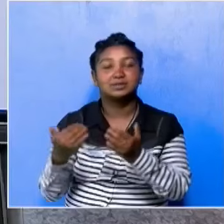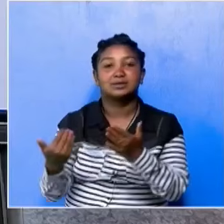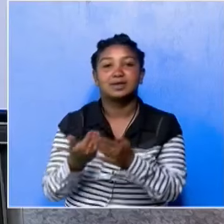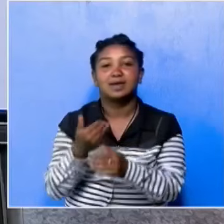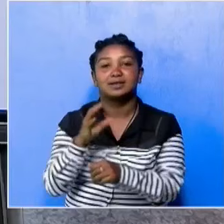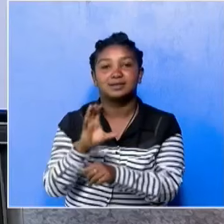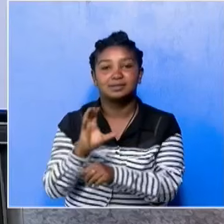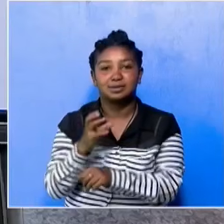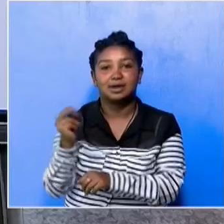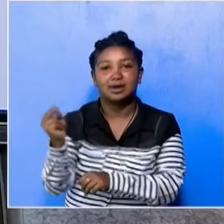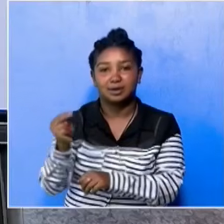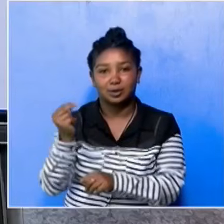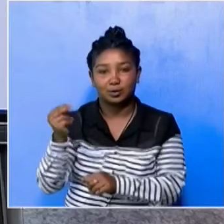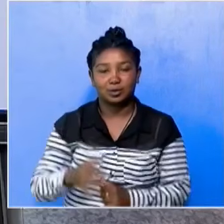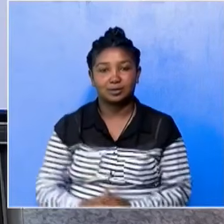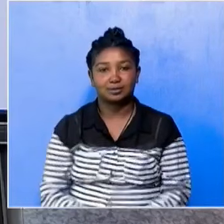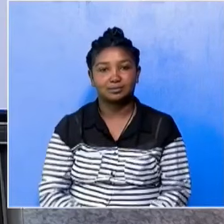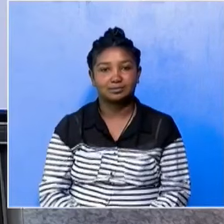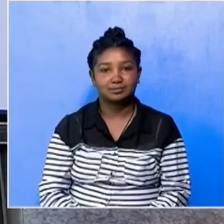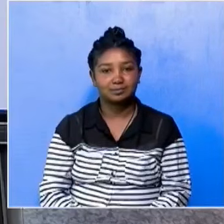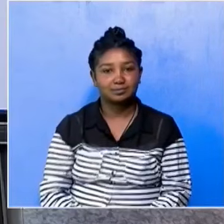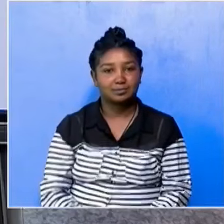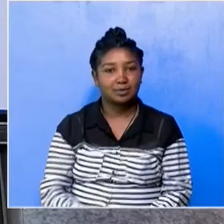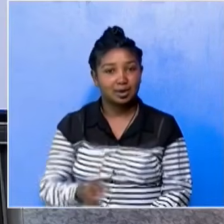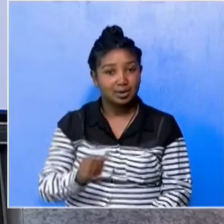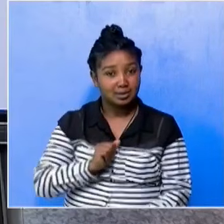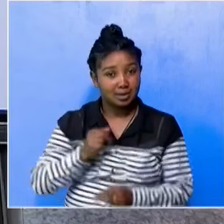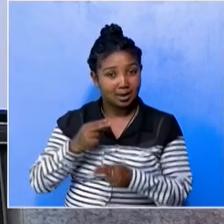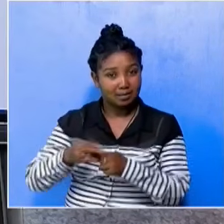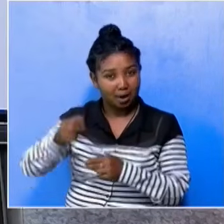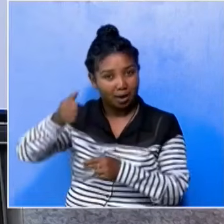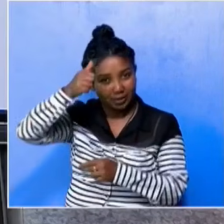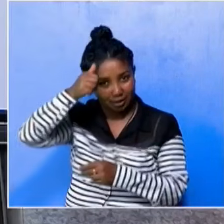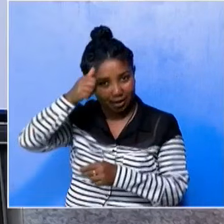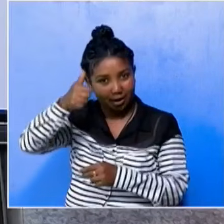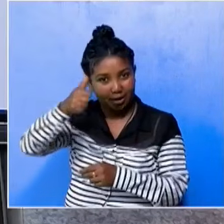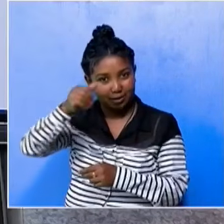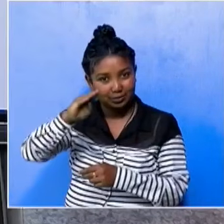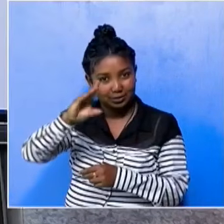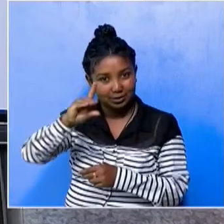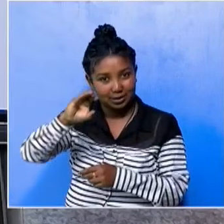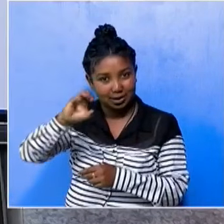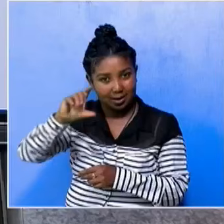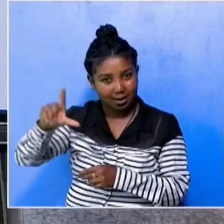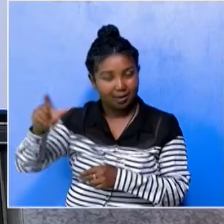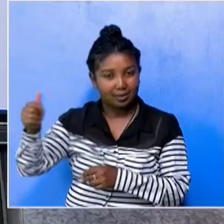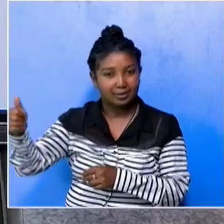with Addis Media Network. I'm Abdullah Governor. Students,